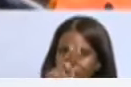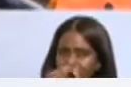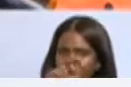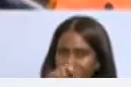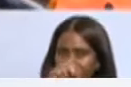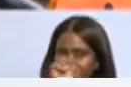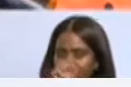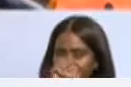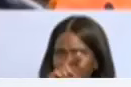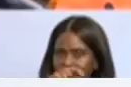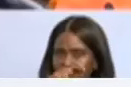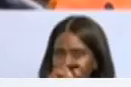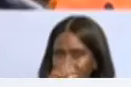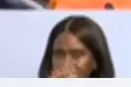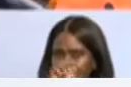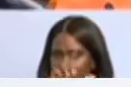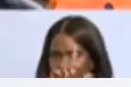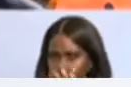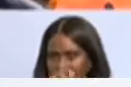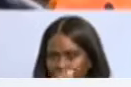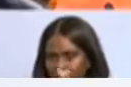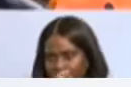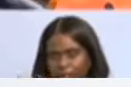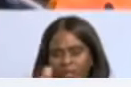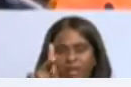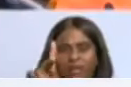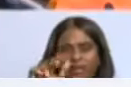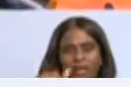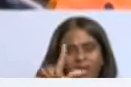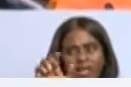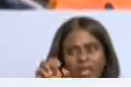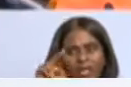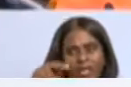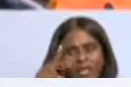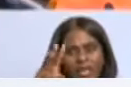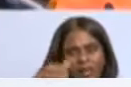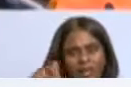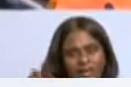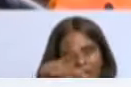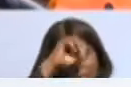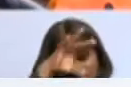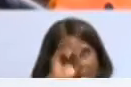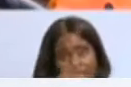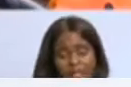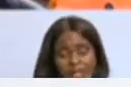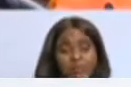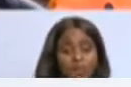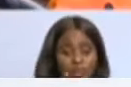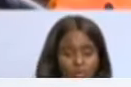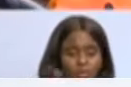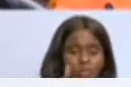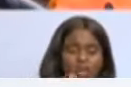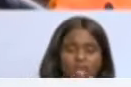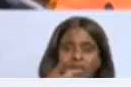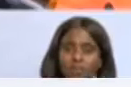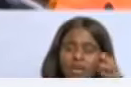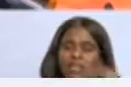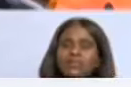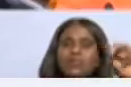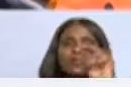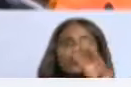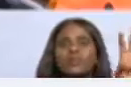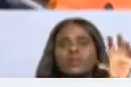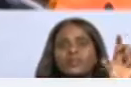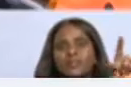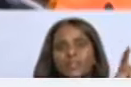and Kalengwa Mine. And Kalengwa Mine, also in the northwestern province, the